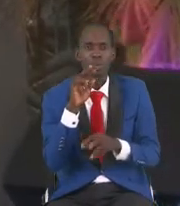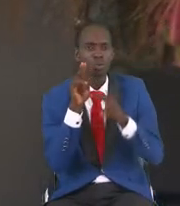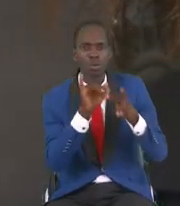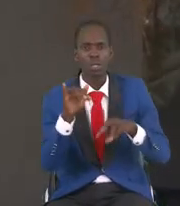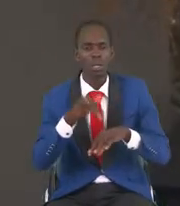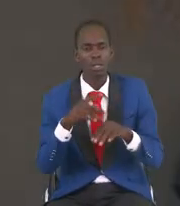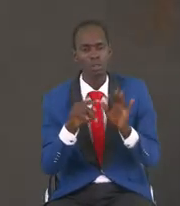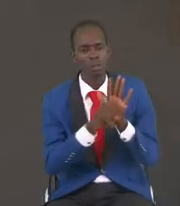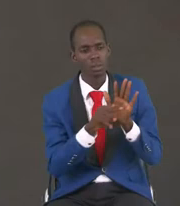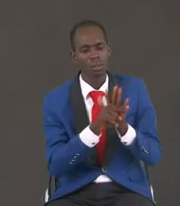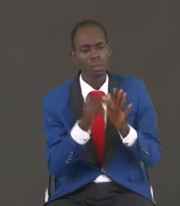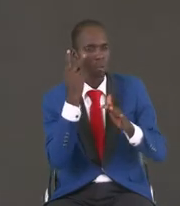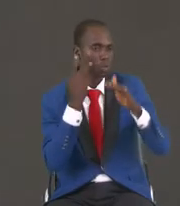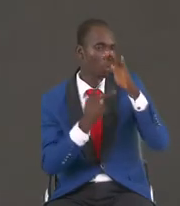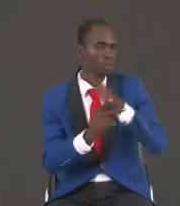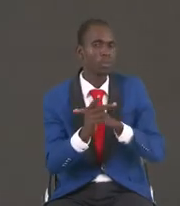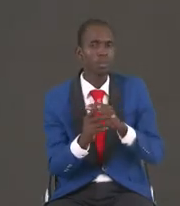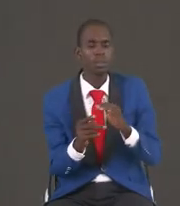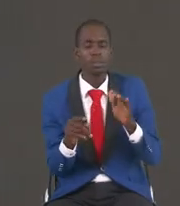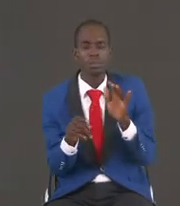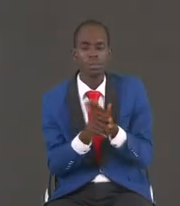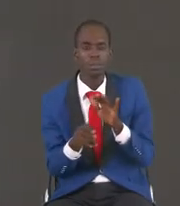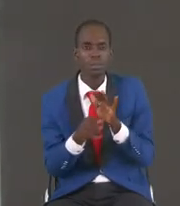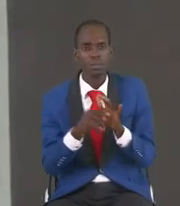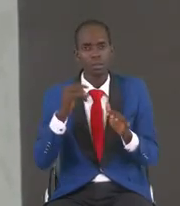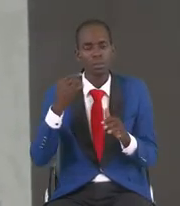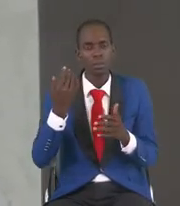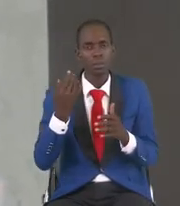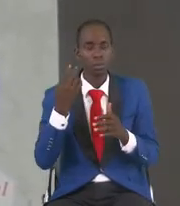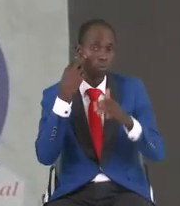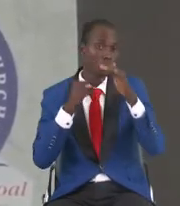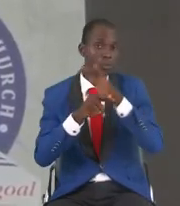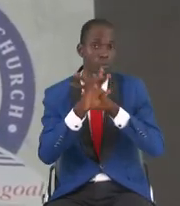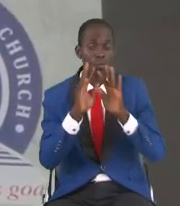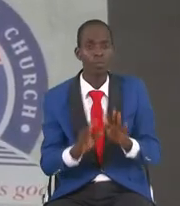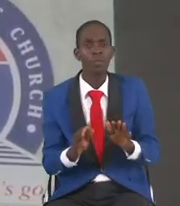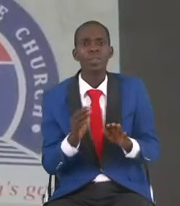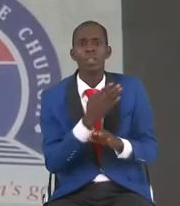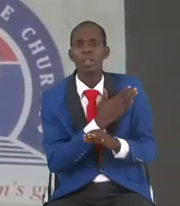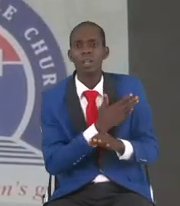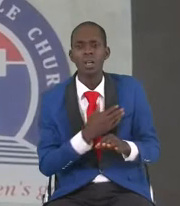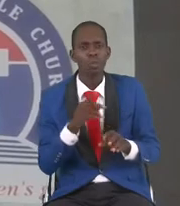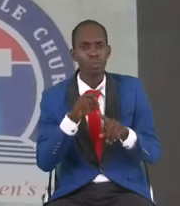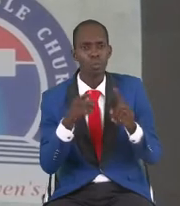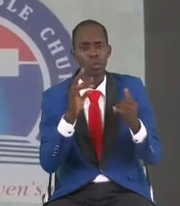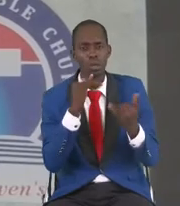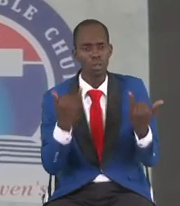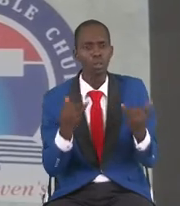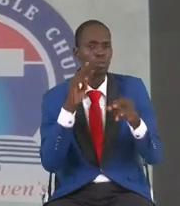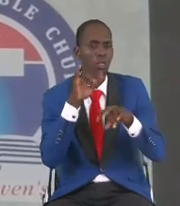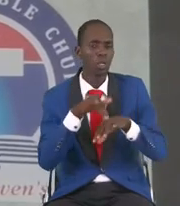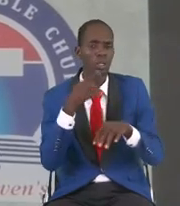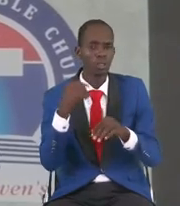negative prophecies and the negative predictions. You're looking at the positive, practical,